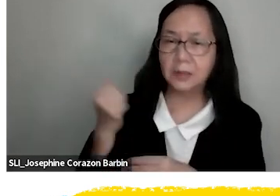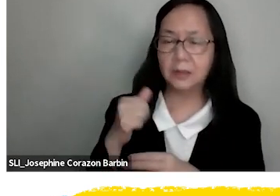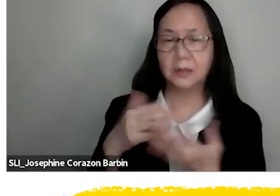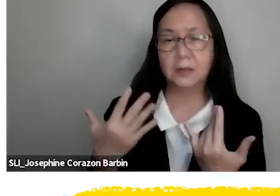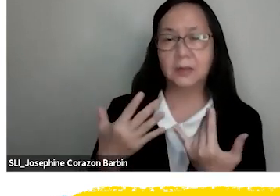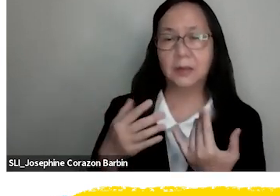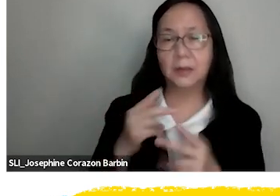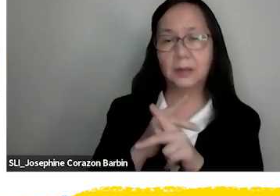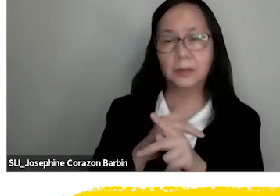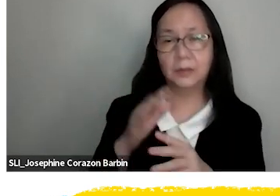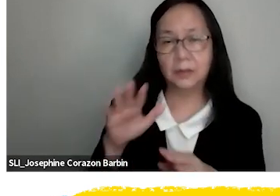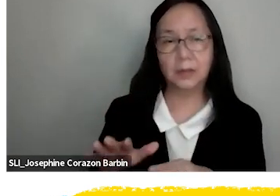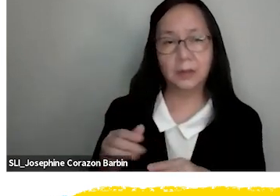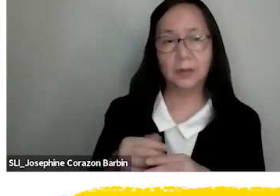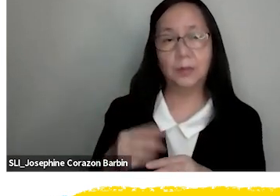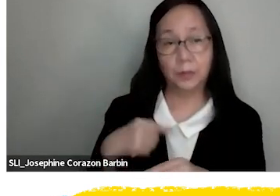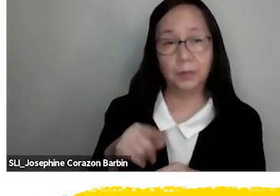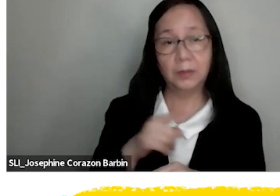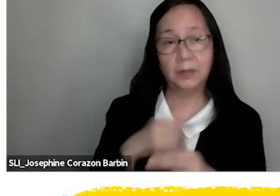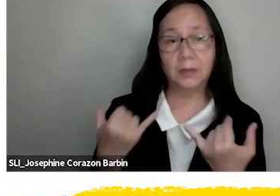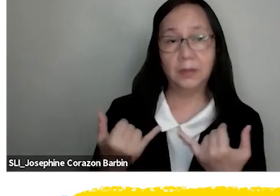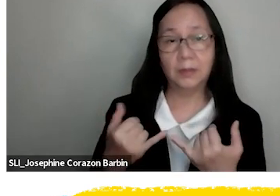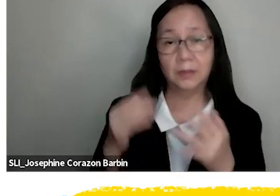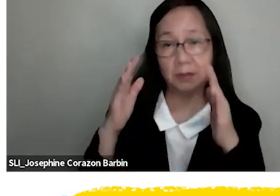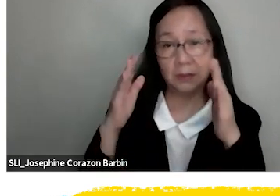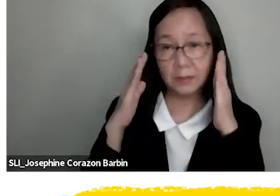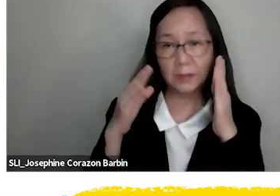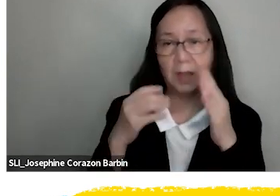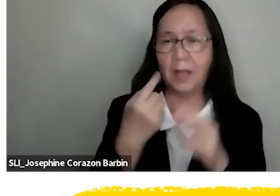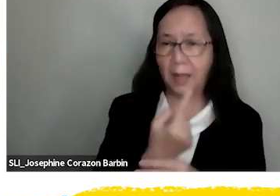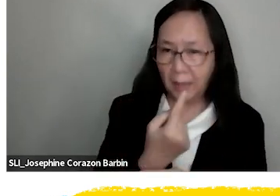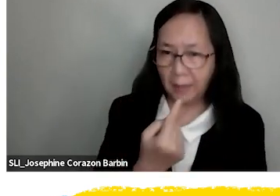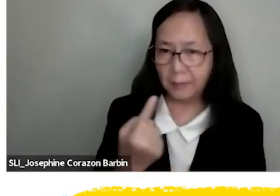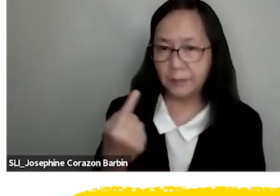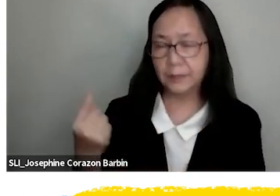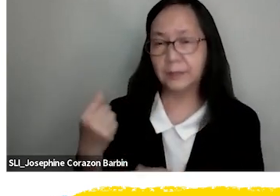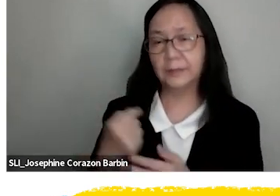approach. We will listen to nearly every